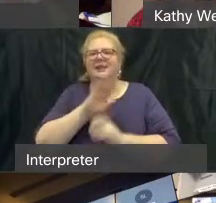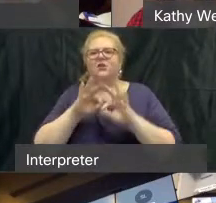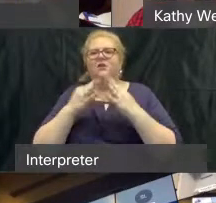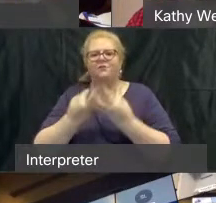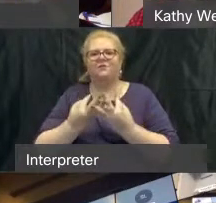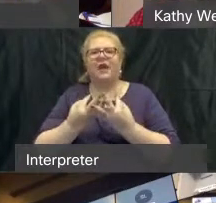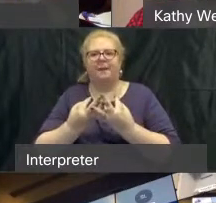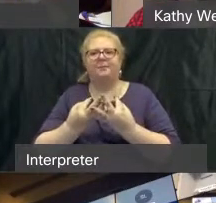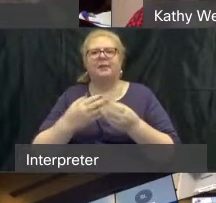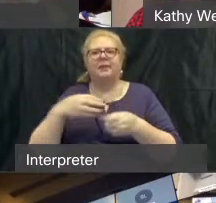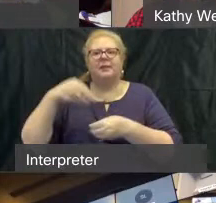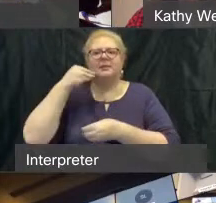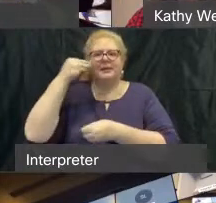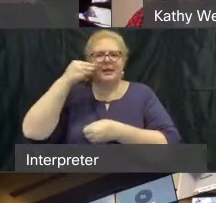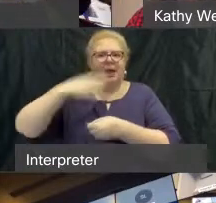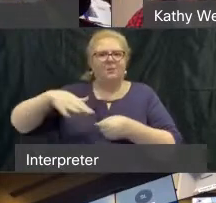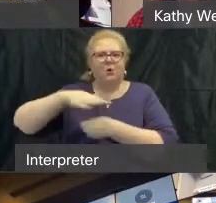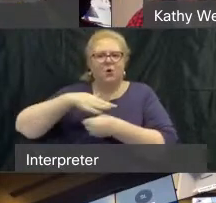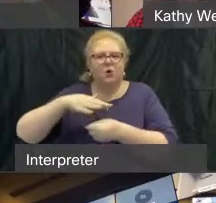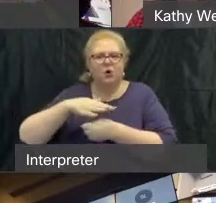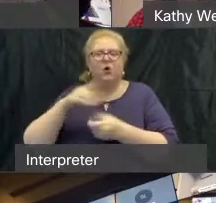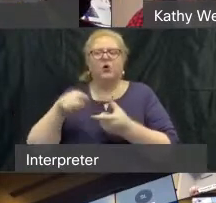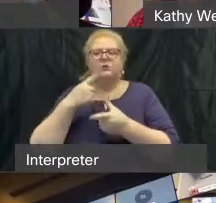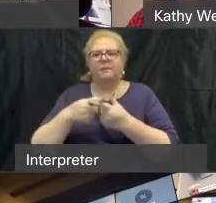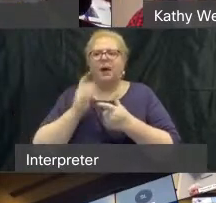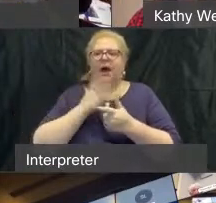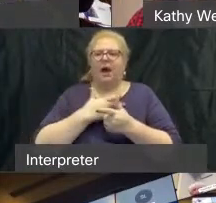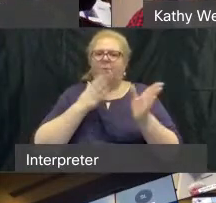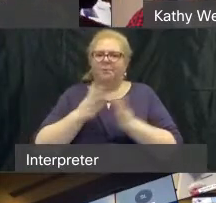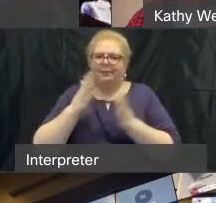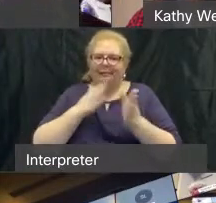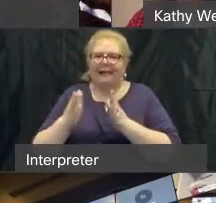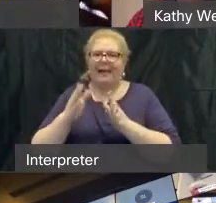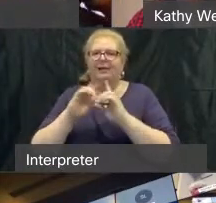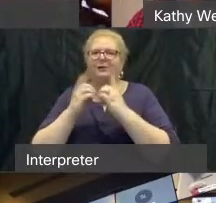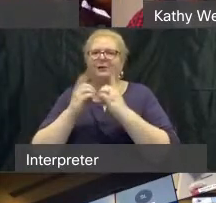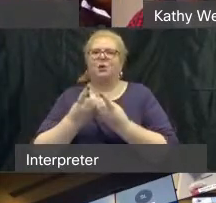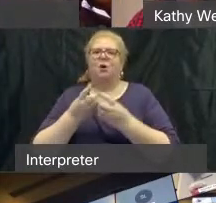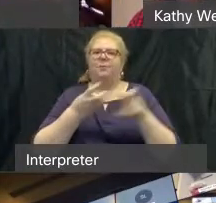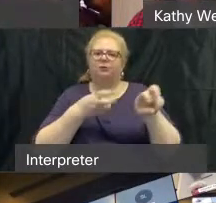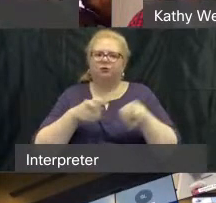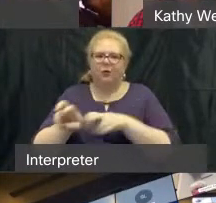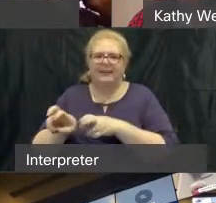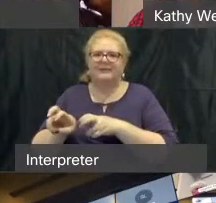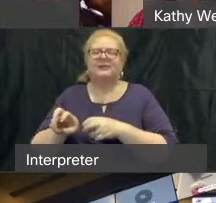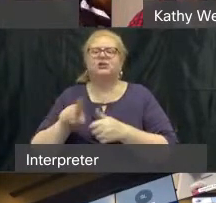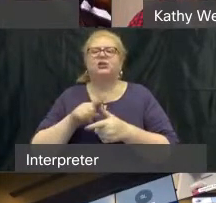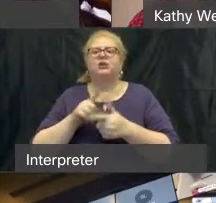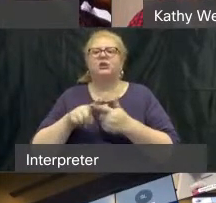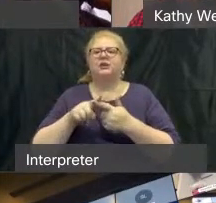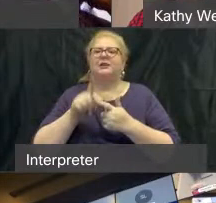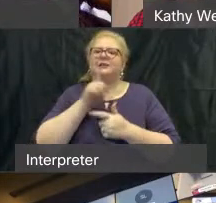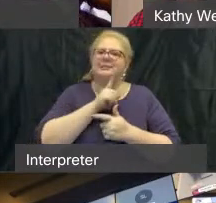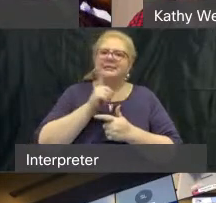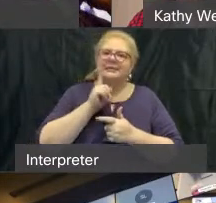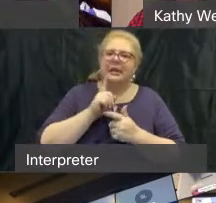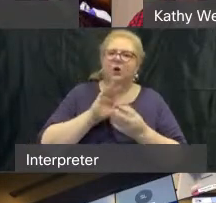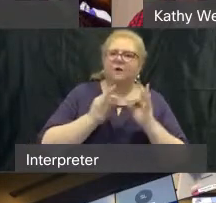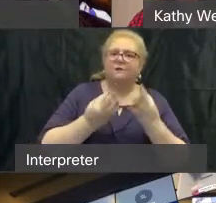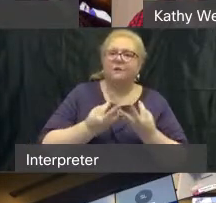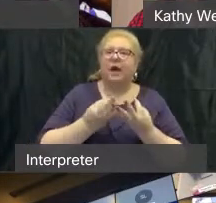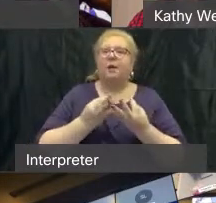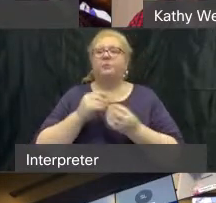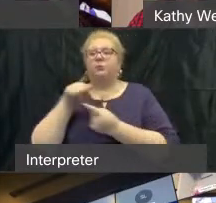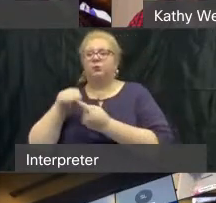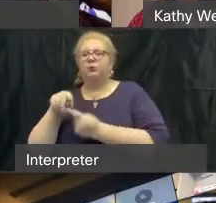to our planning department about transition and between the single-family and multifamily,